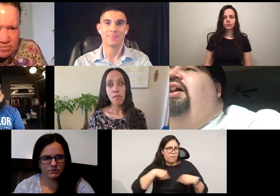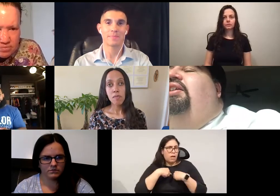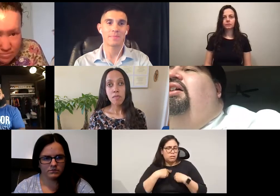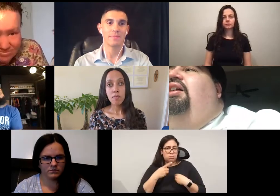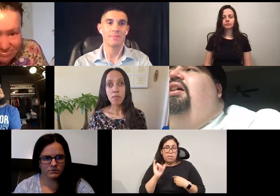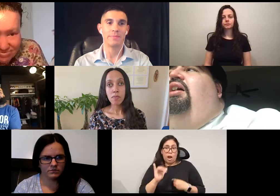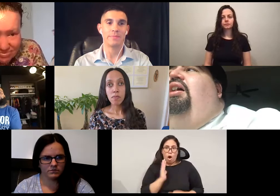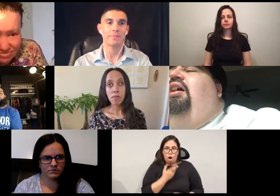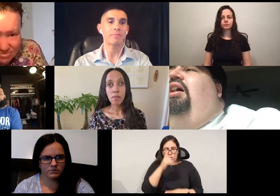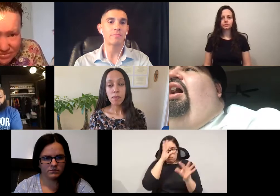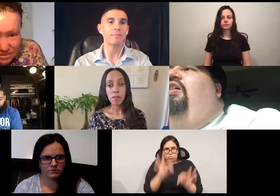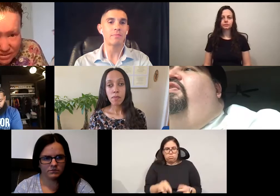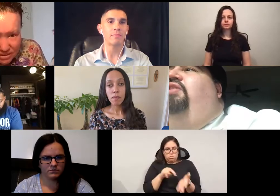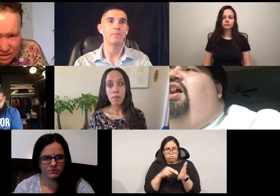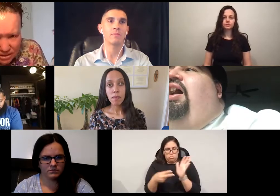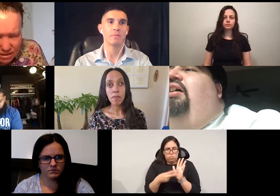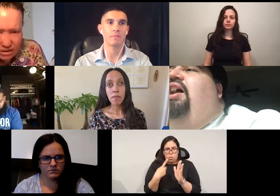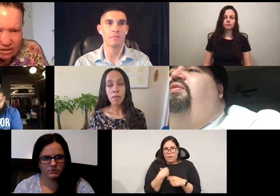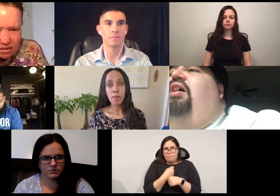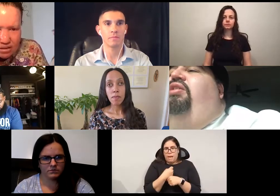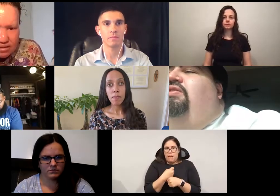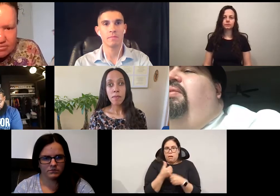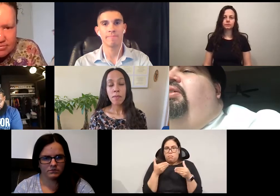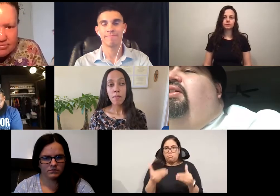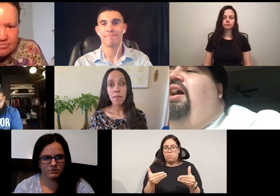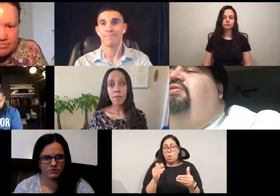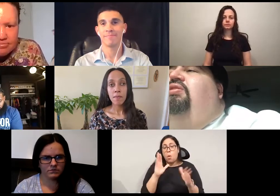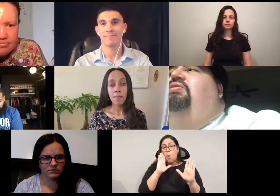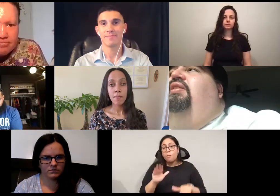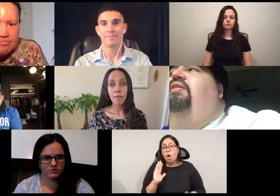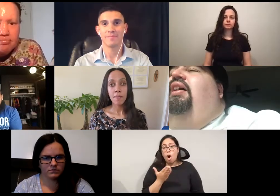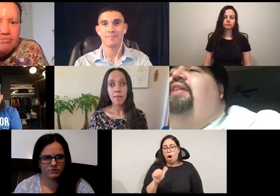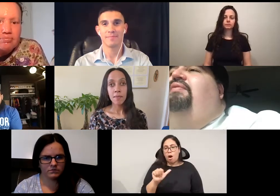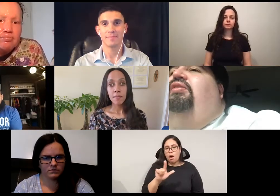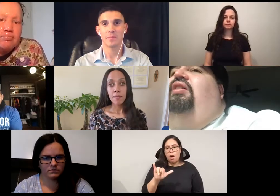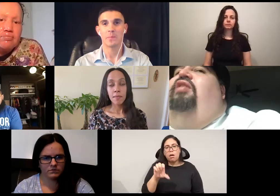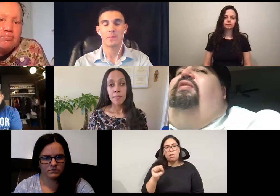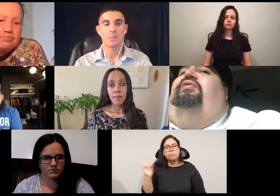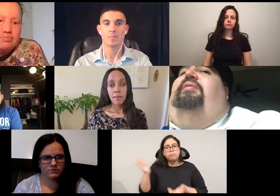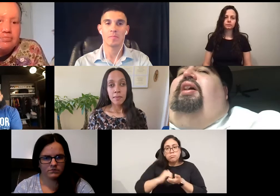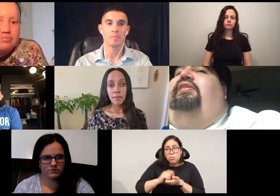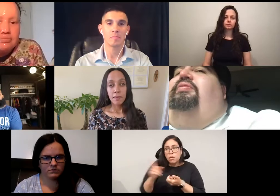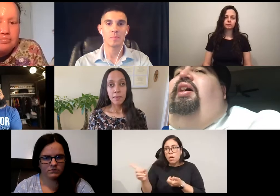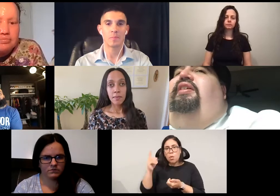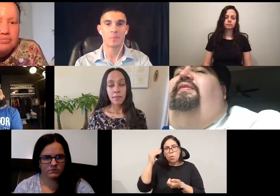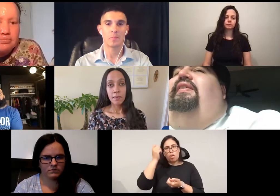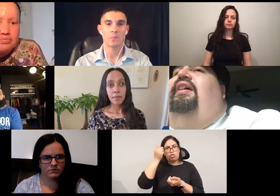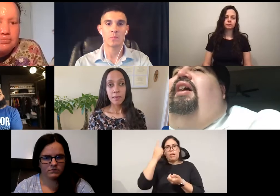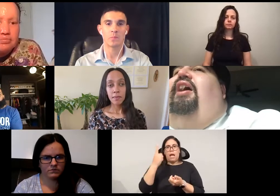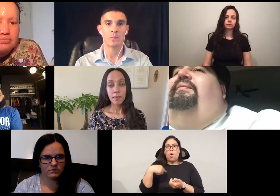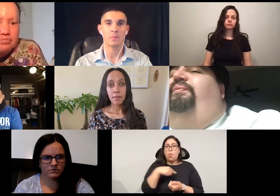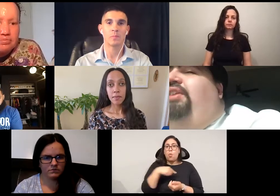choice. And hopefully our allies will also remember it's a conscious choice and that we don't always want to be on display.